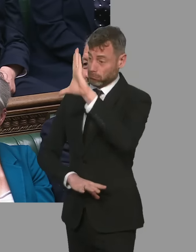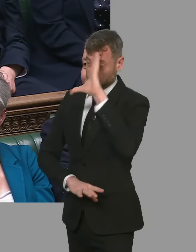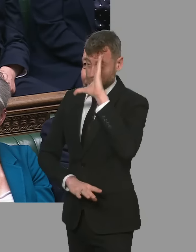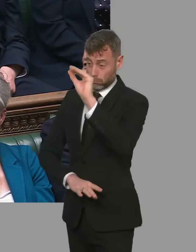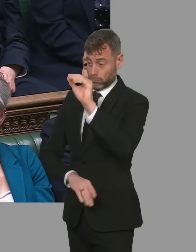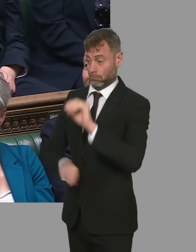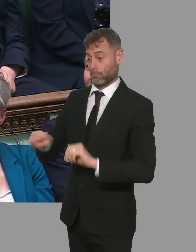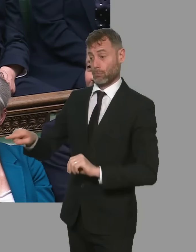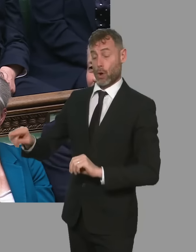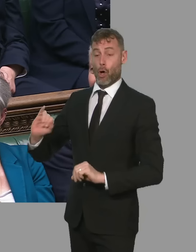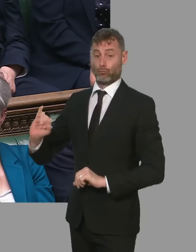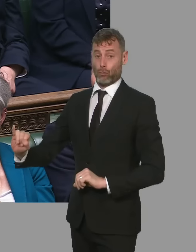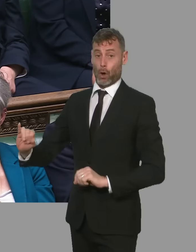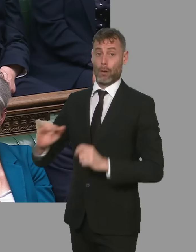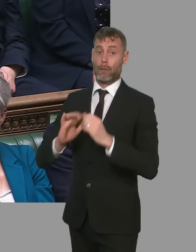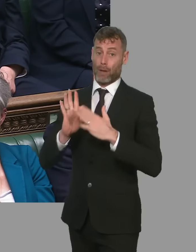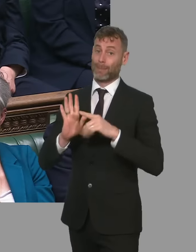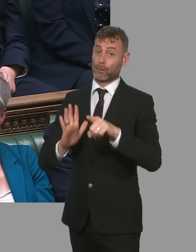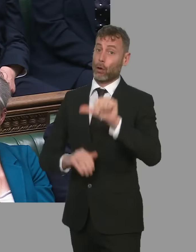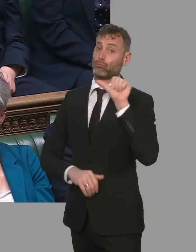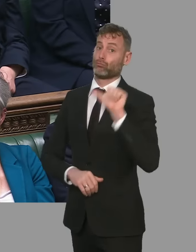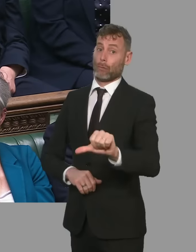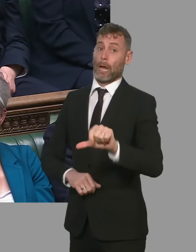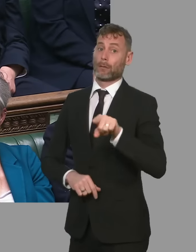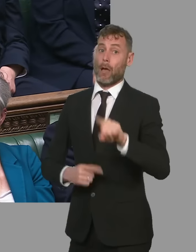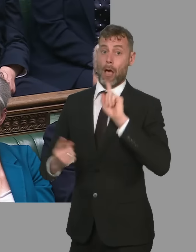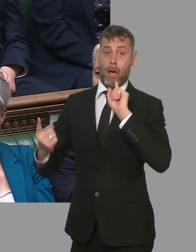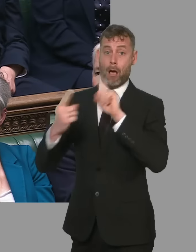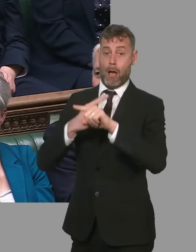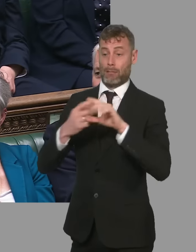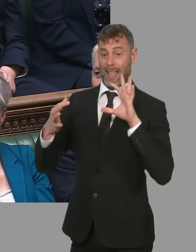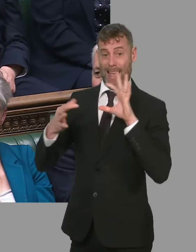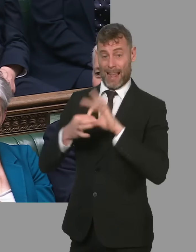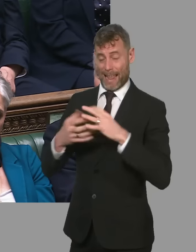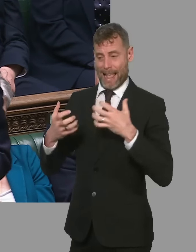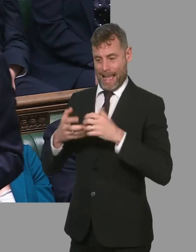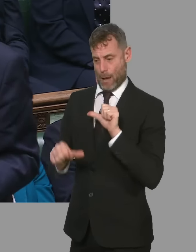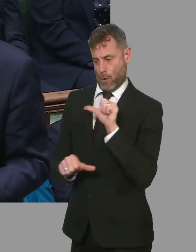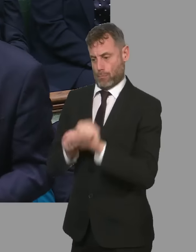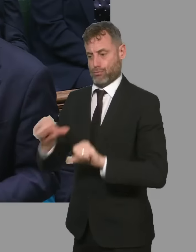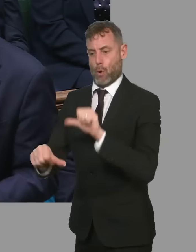Mr. Speaker, the law is clear, and I believe in the rule of law.